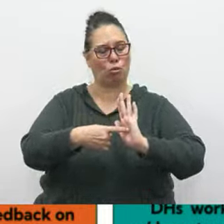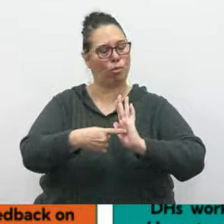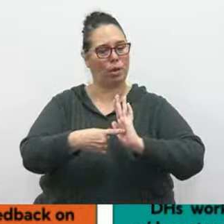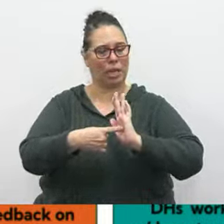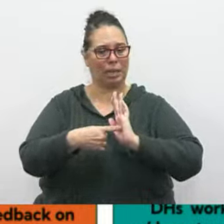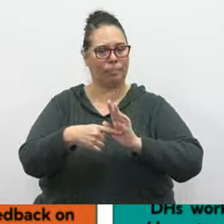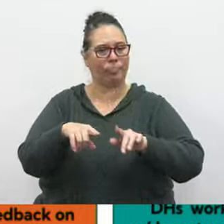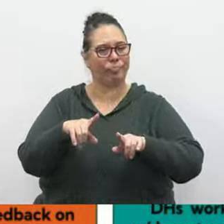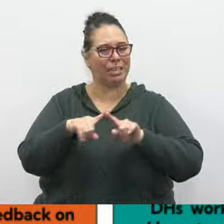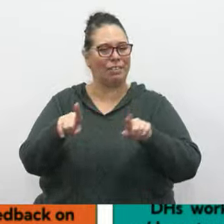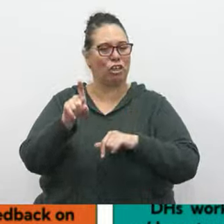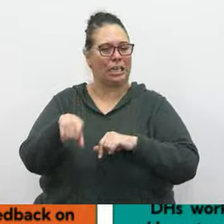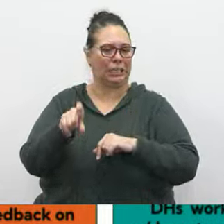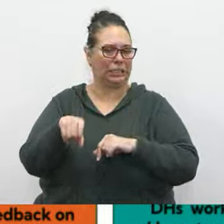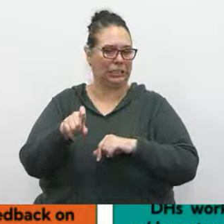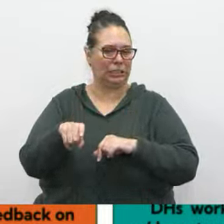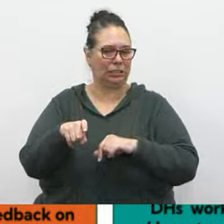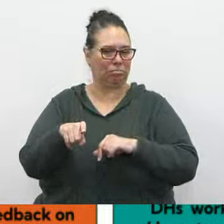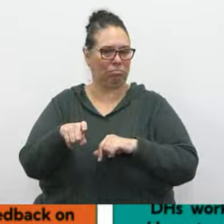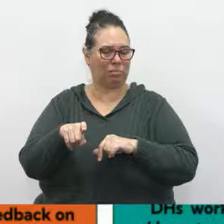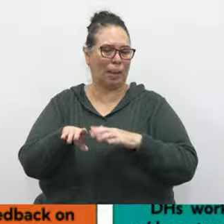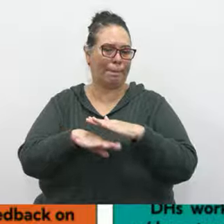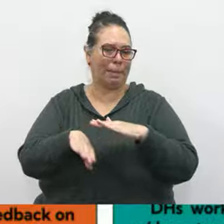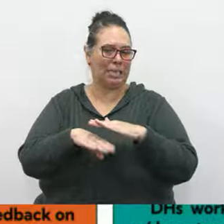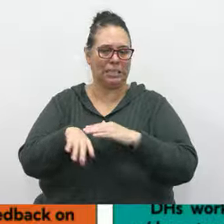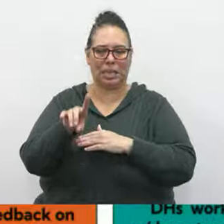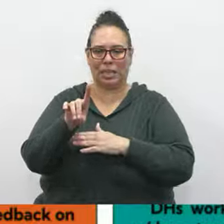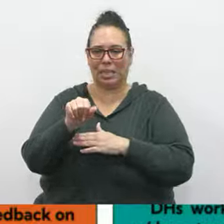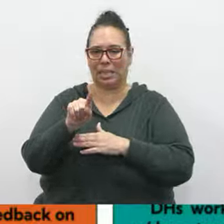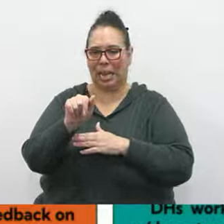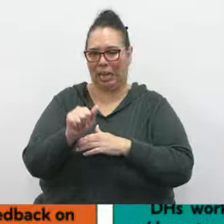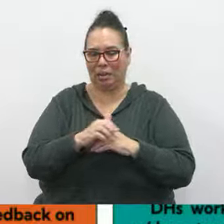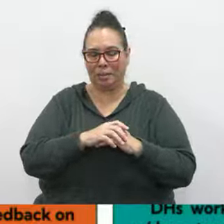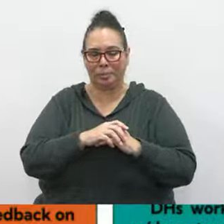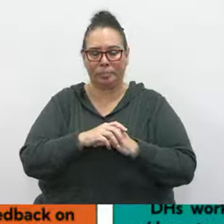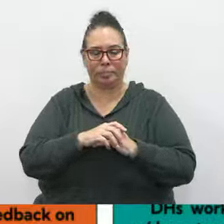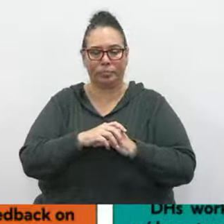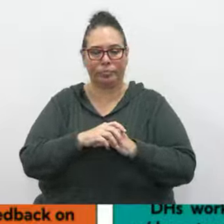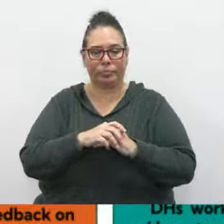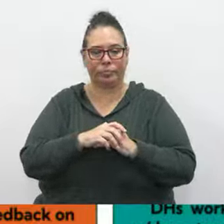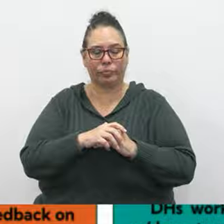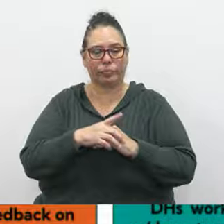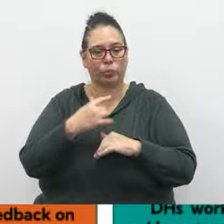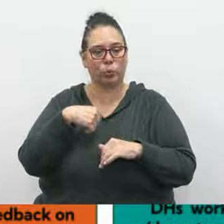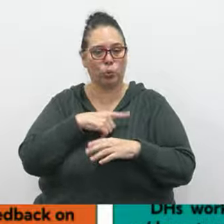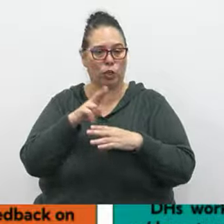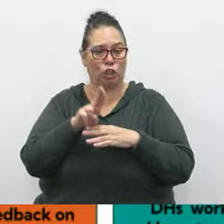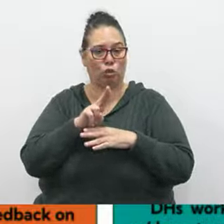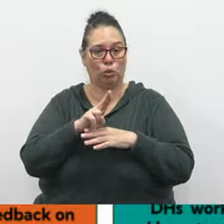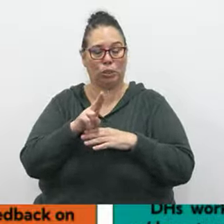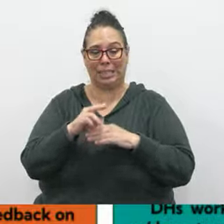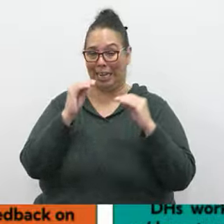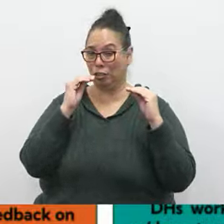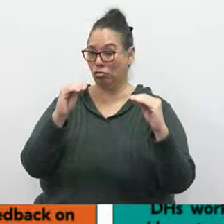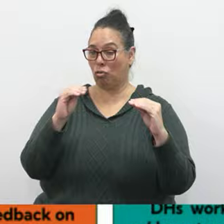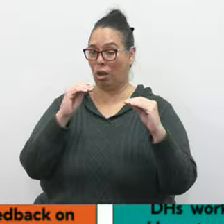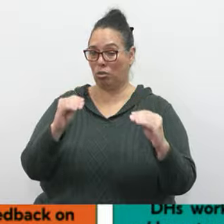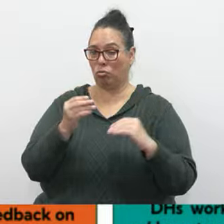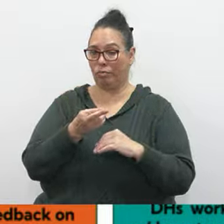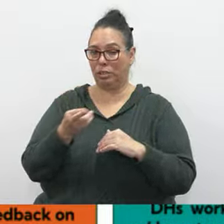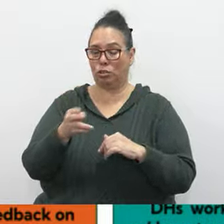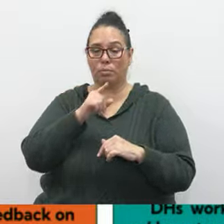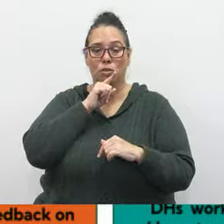needs according to what the data has said. We used that instructional resource to ensure that